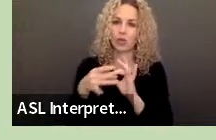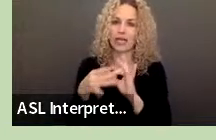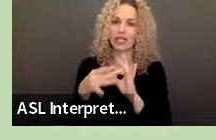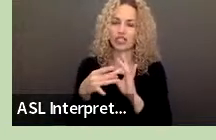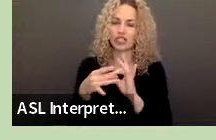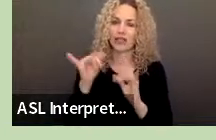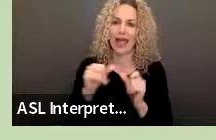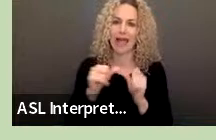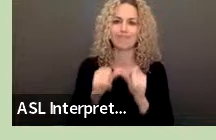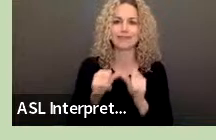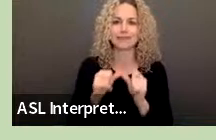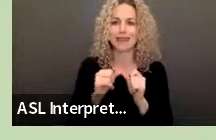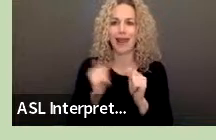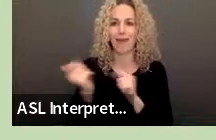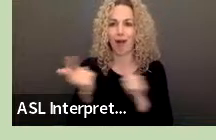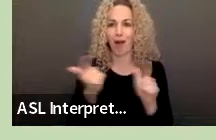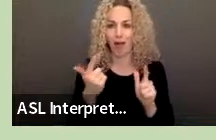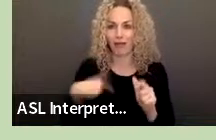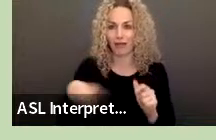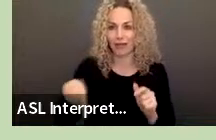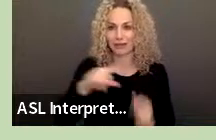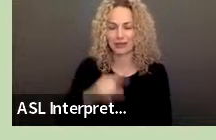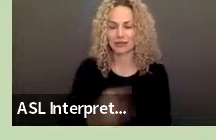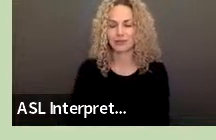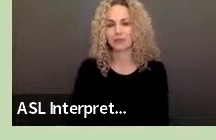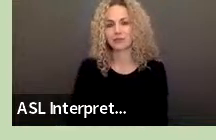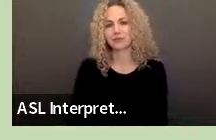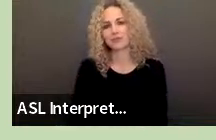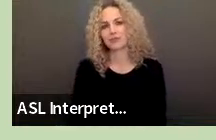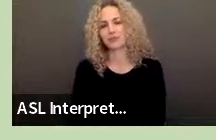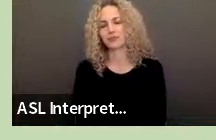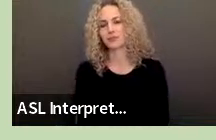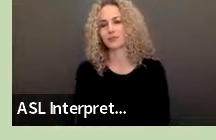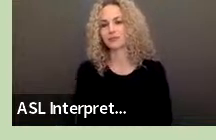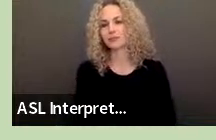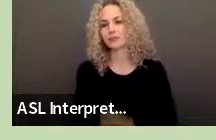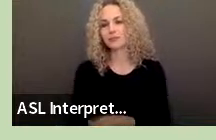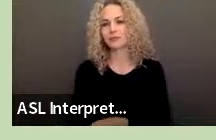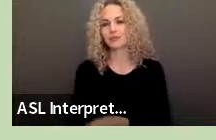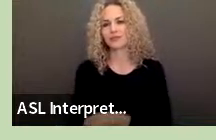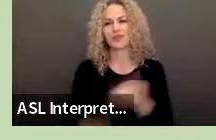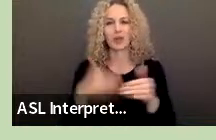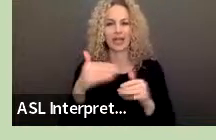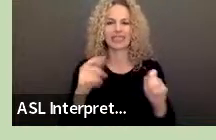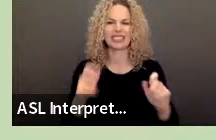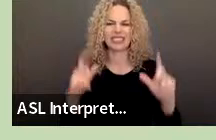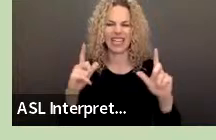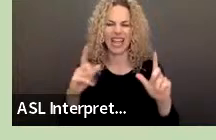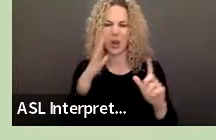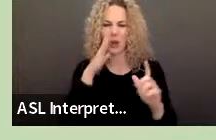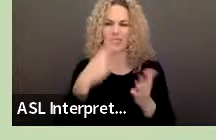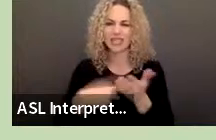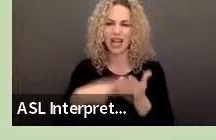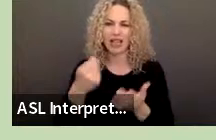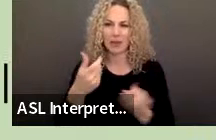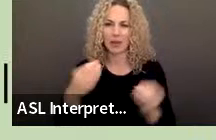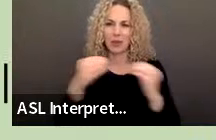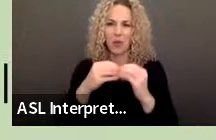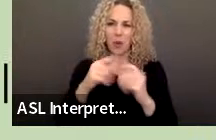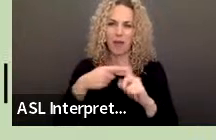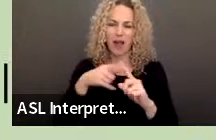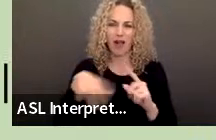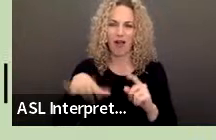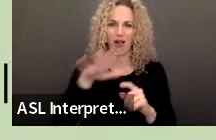relationships that sustain all of us. And well, next slide, please. We'll talk a little bit more about all of